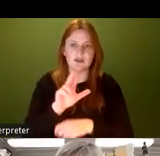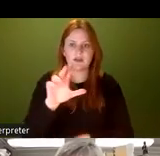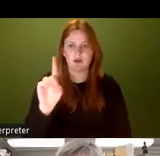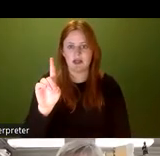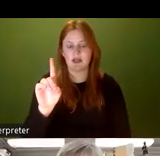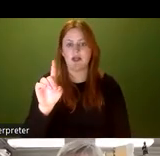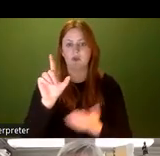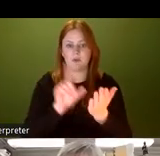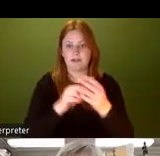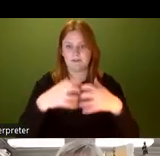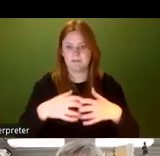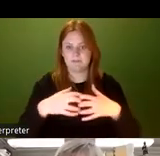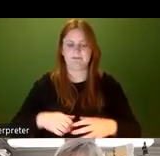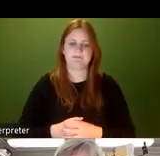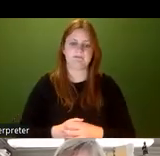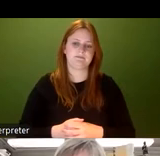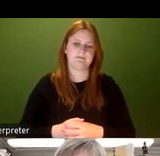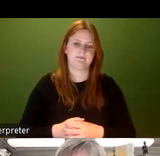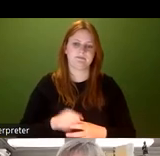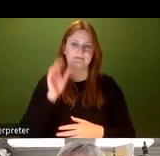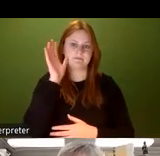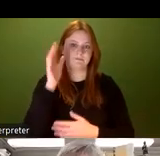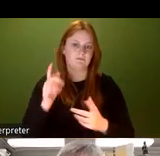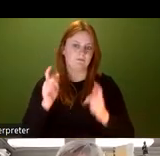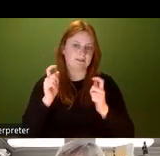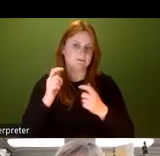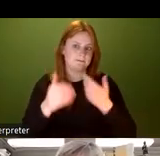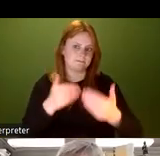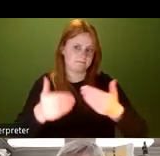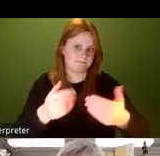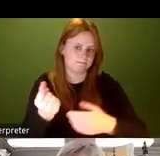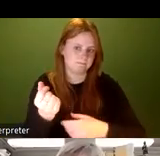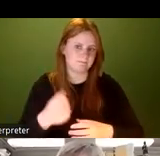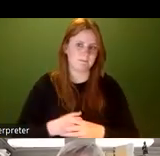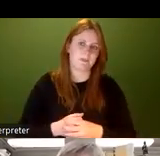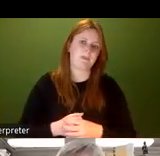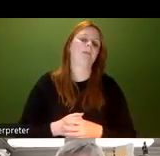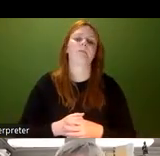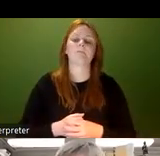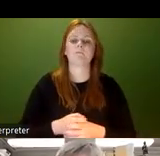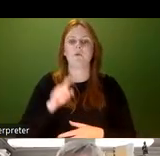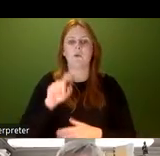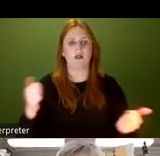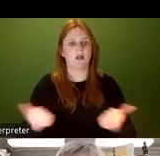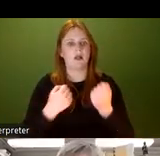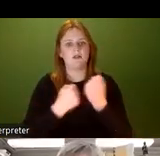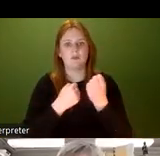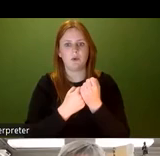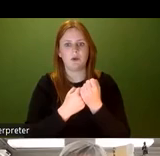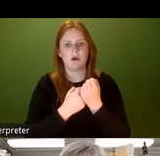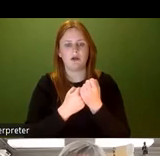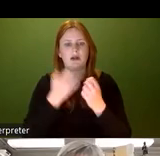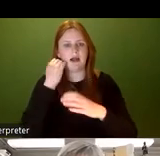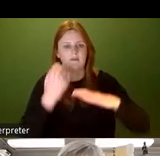these, I'll just move through a little bit more quickly. You know, you need a lot of support. They're hanging upside down there, and